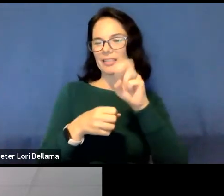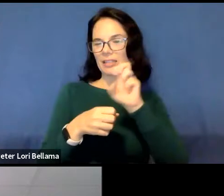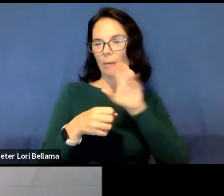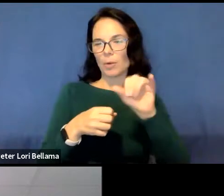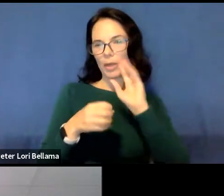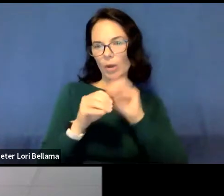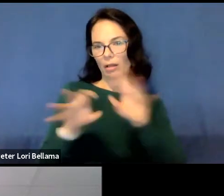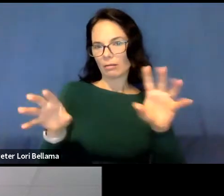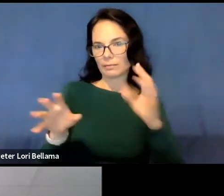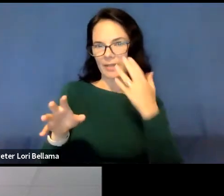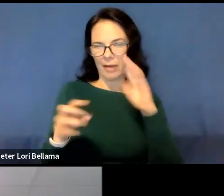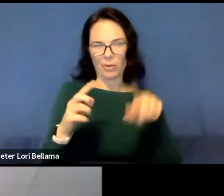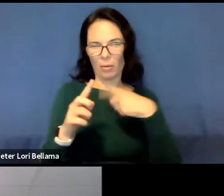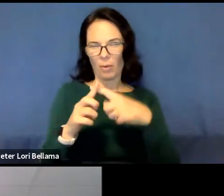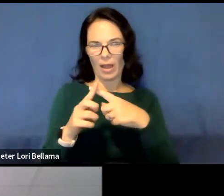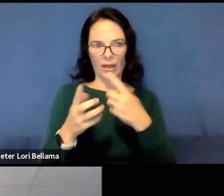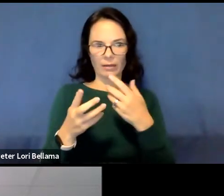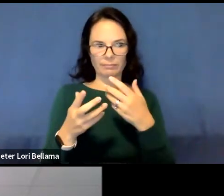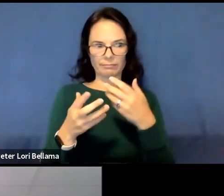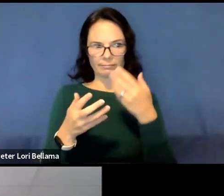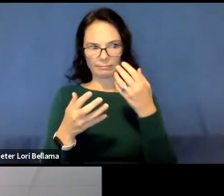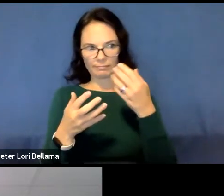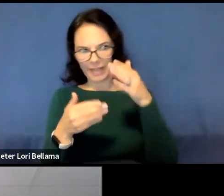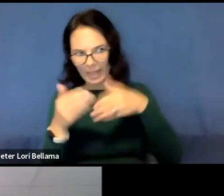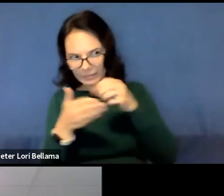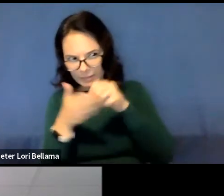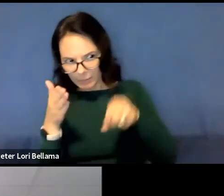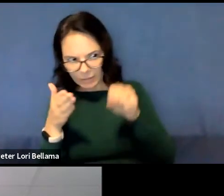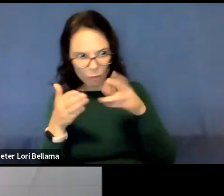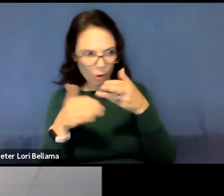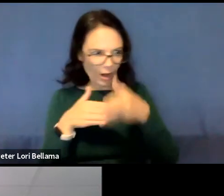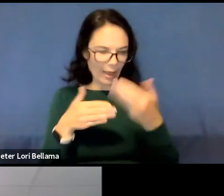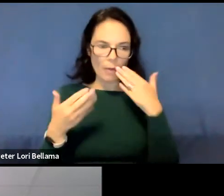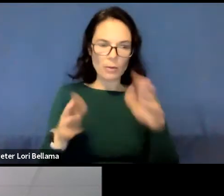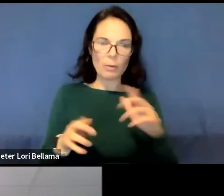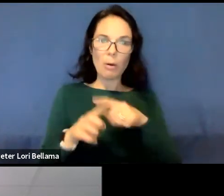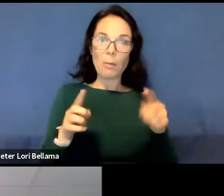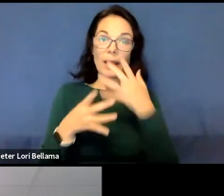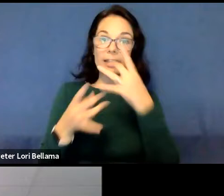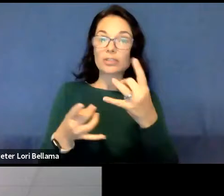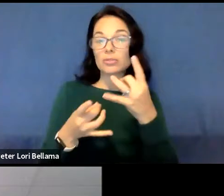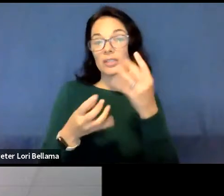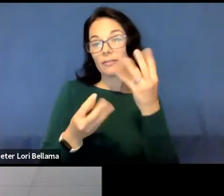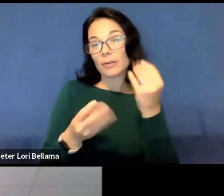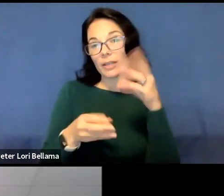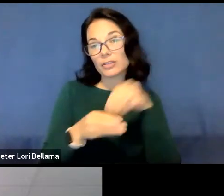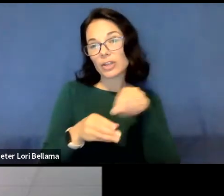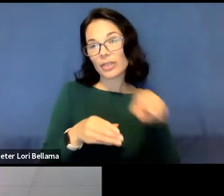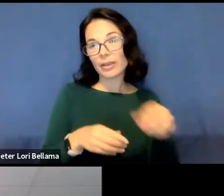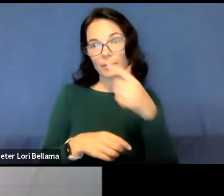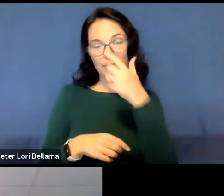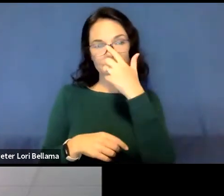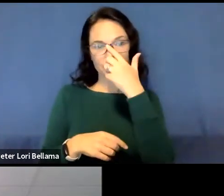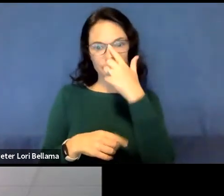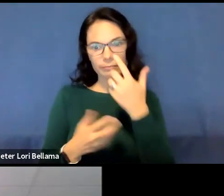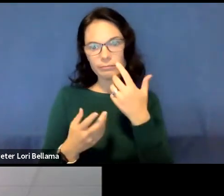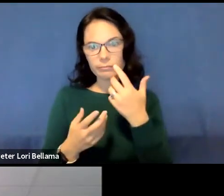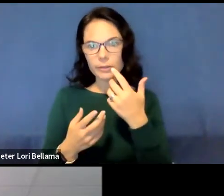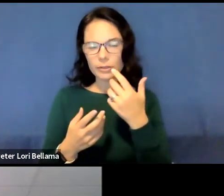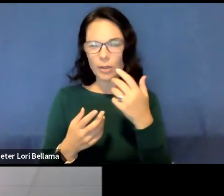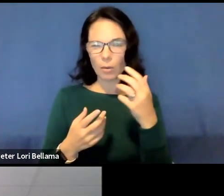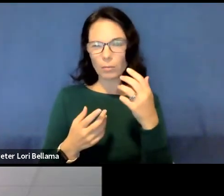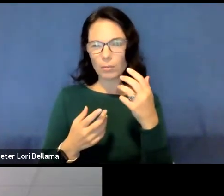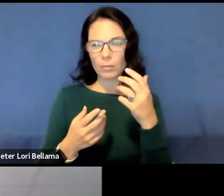I don't know if it'll come before the end of the semester, but there's some really interesting information in there. So look for an email